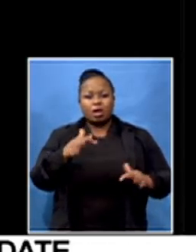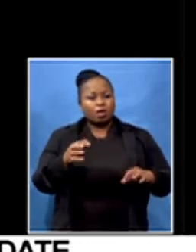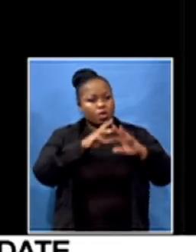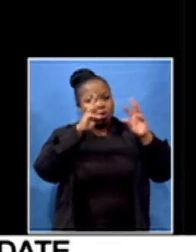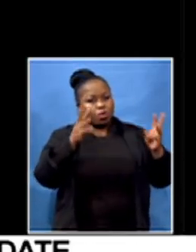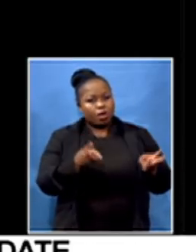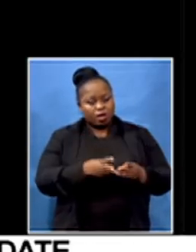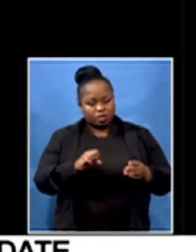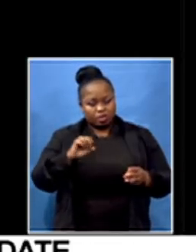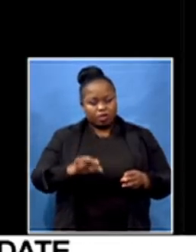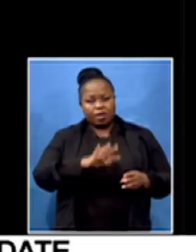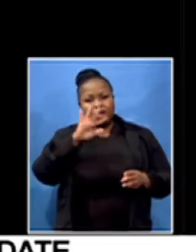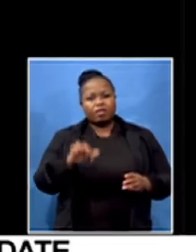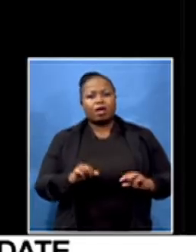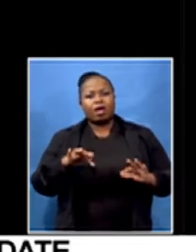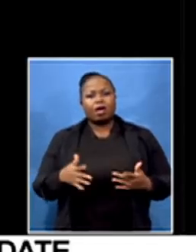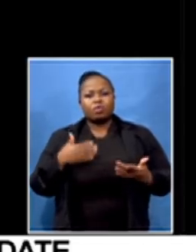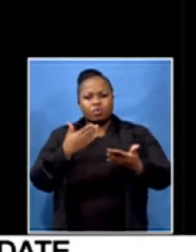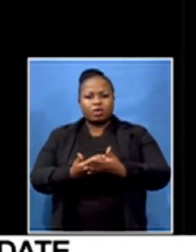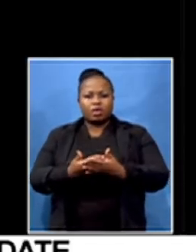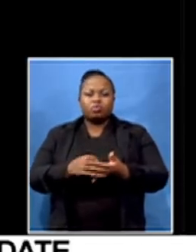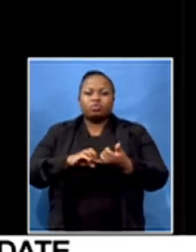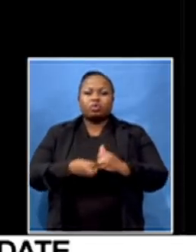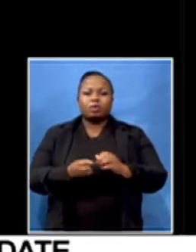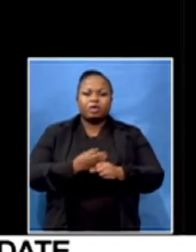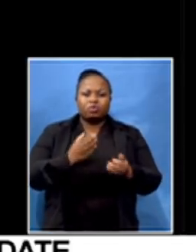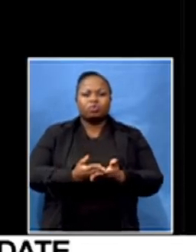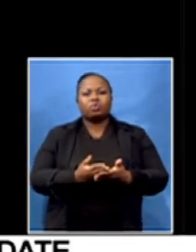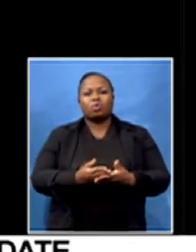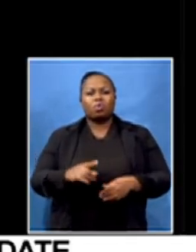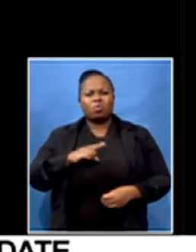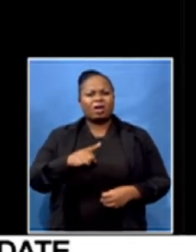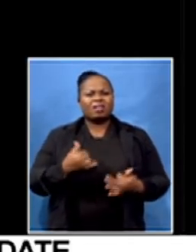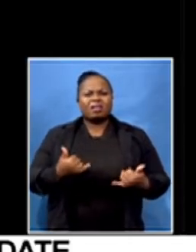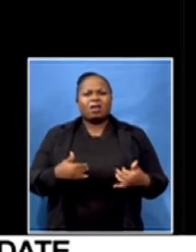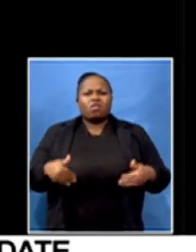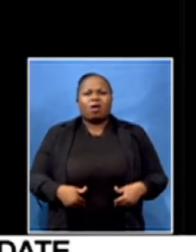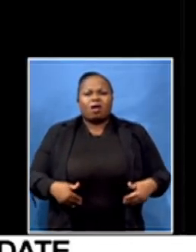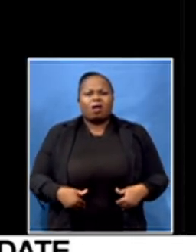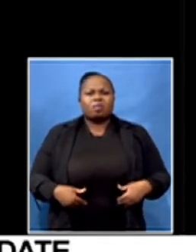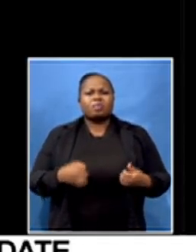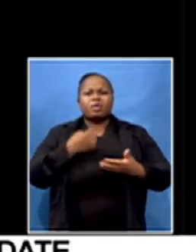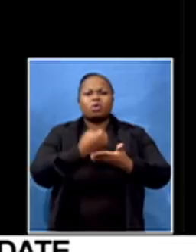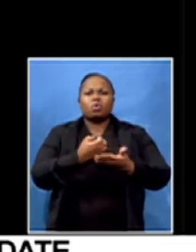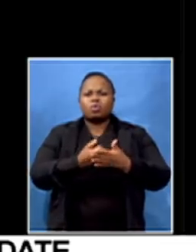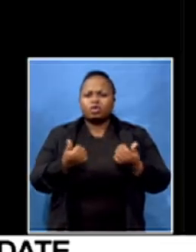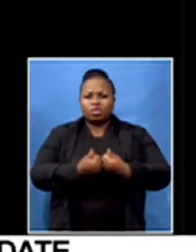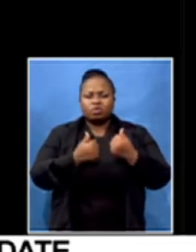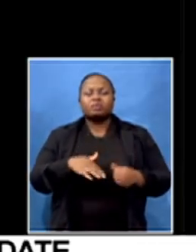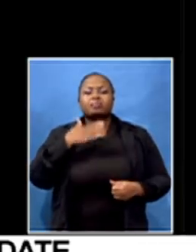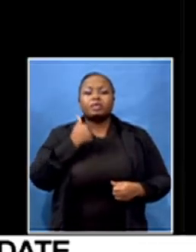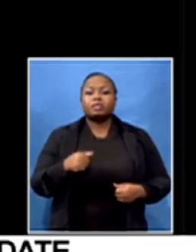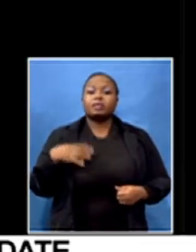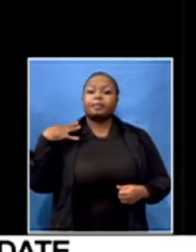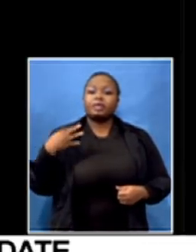Africa and our provinces came to a point where we have lack of income, hunger, economic downturn? Will you, Minister,